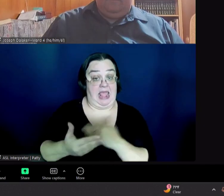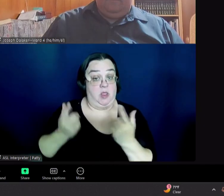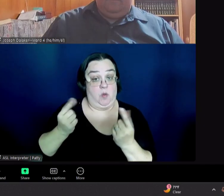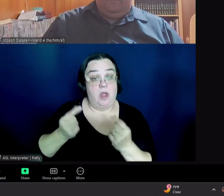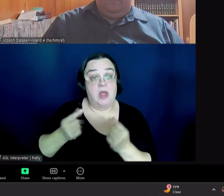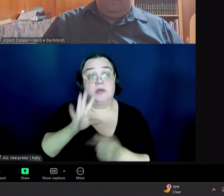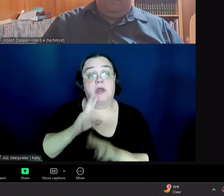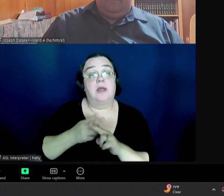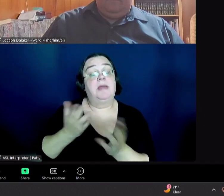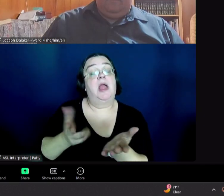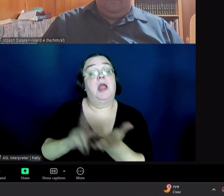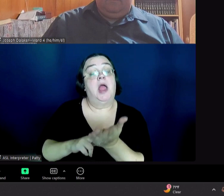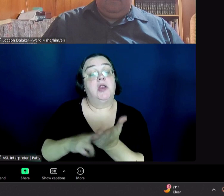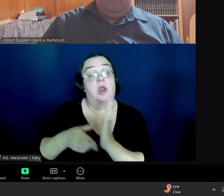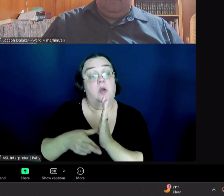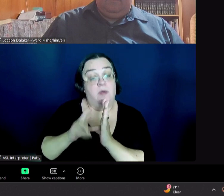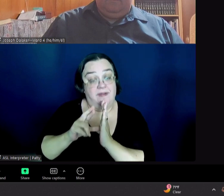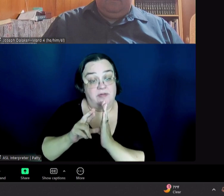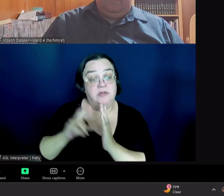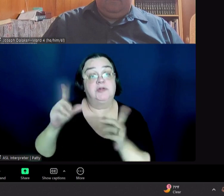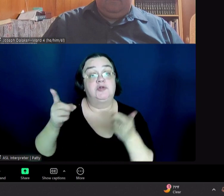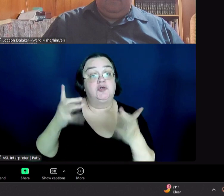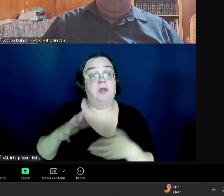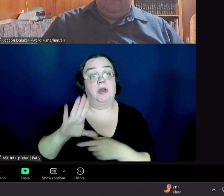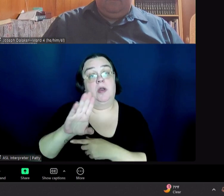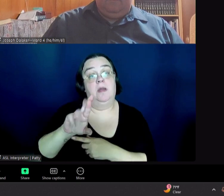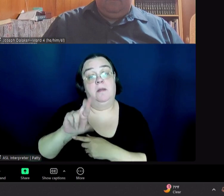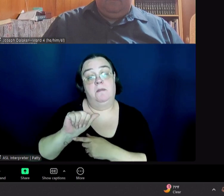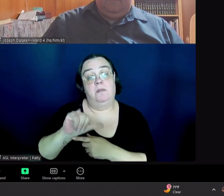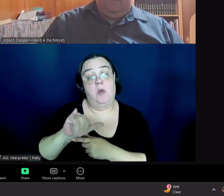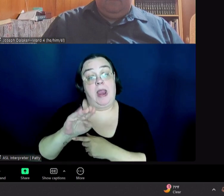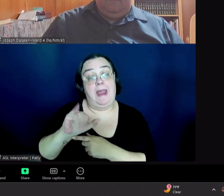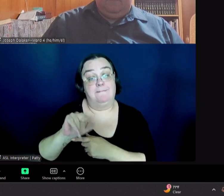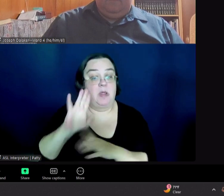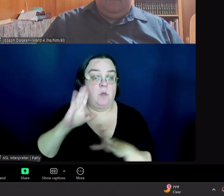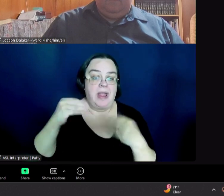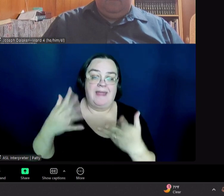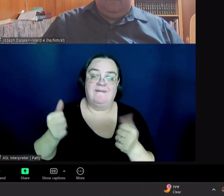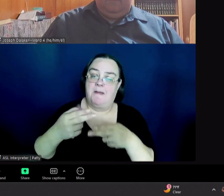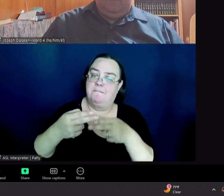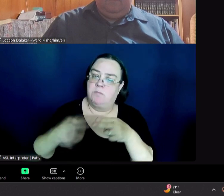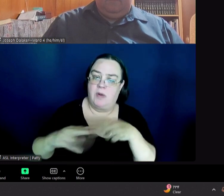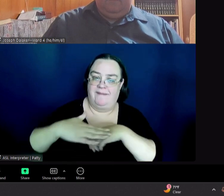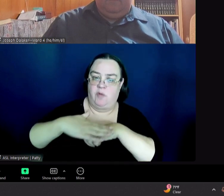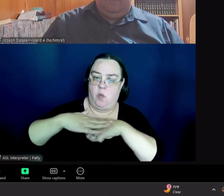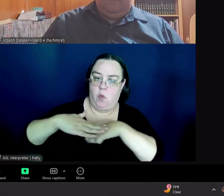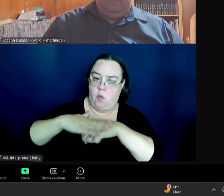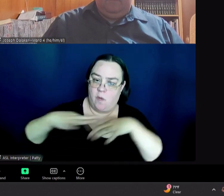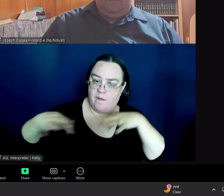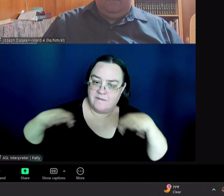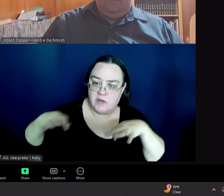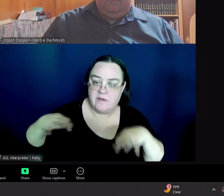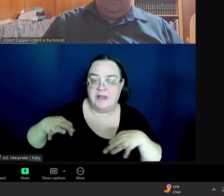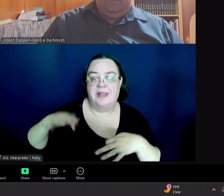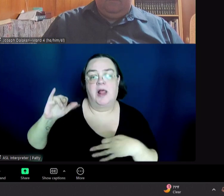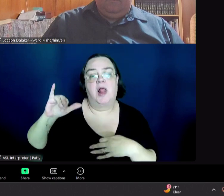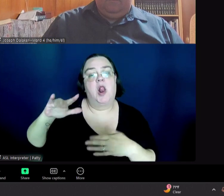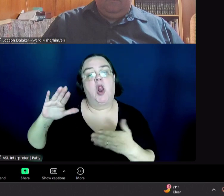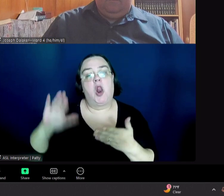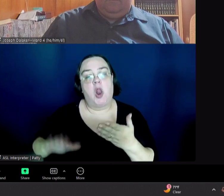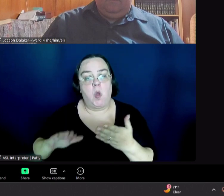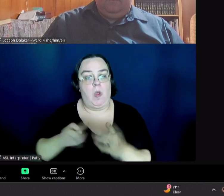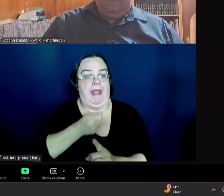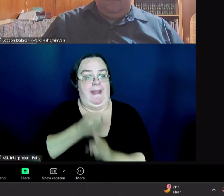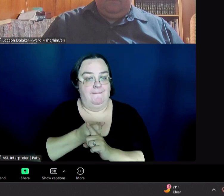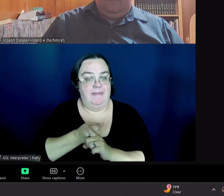contract reviews. Director Raymond will give a brief overview of the low-impact development